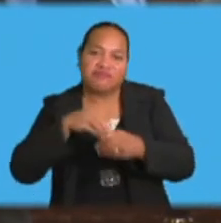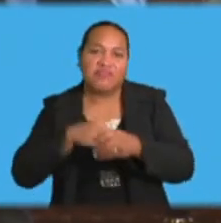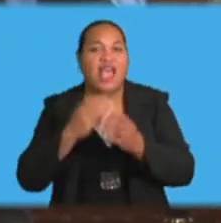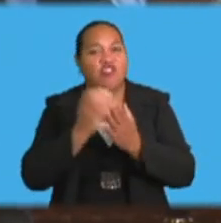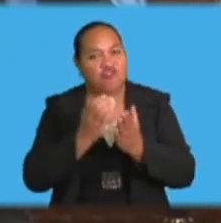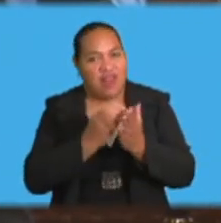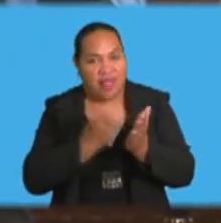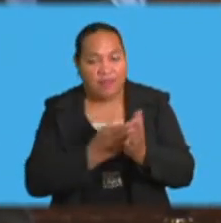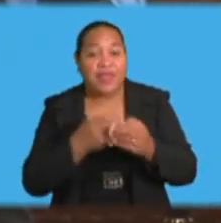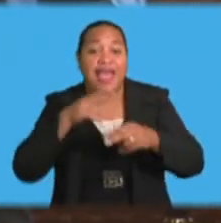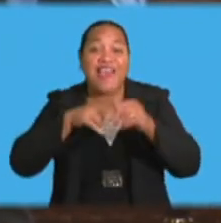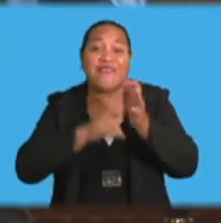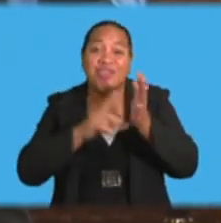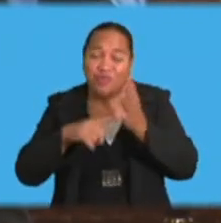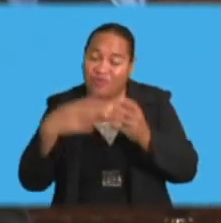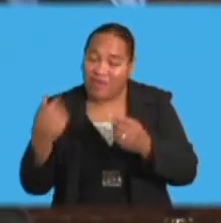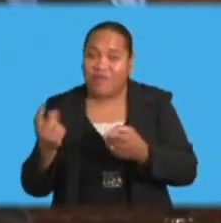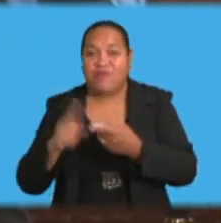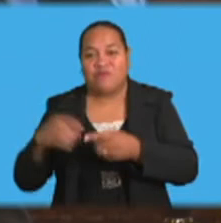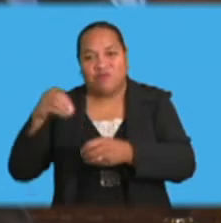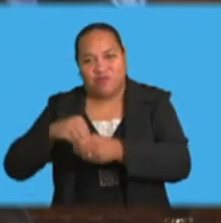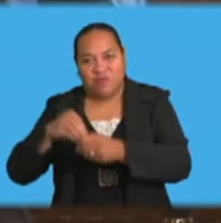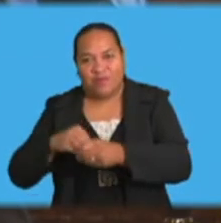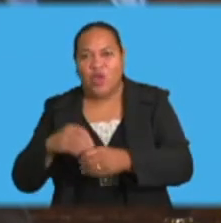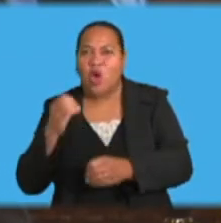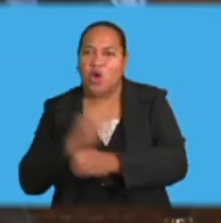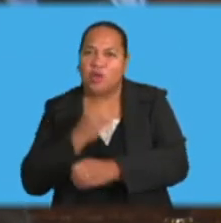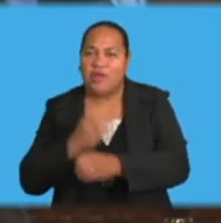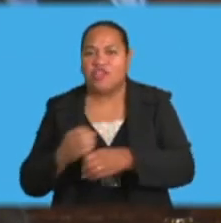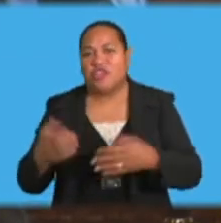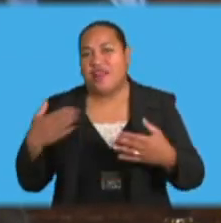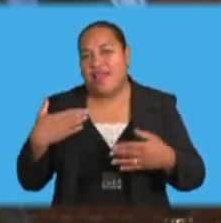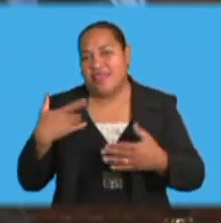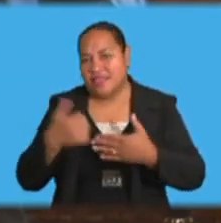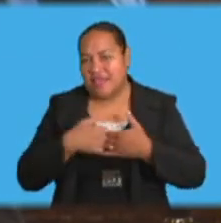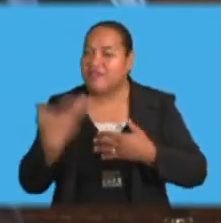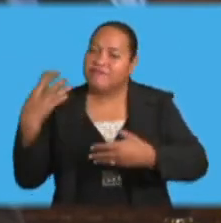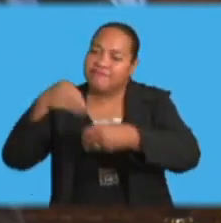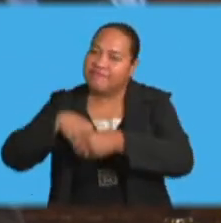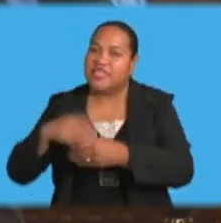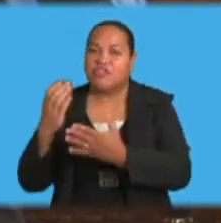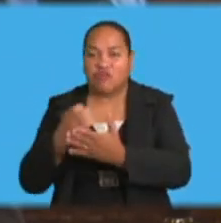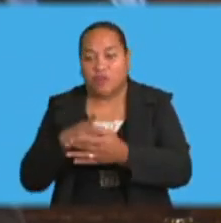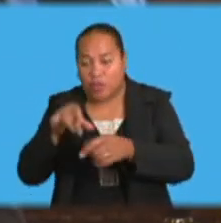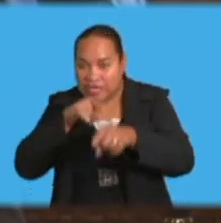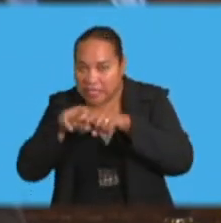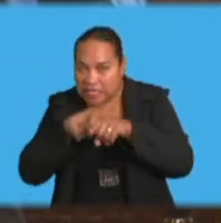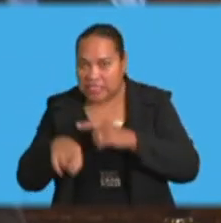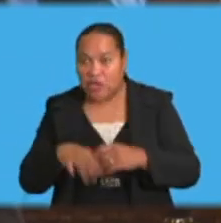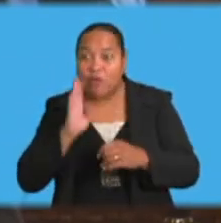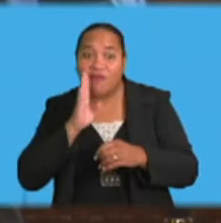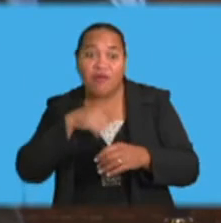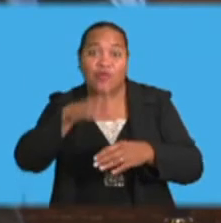the FNU and in other places, occupational health and safety is being incorporated into their curriculum. This gives our workplace